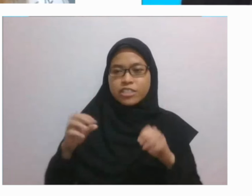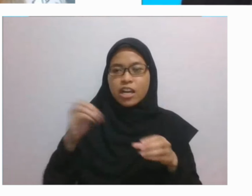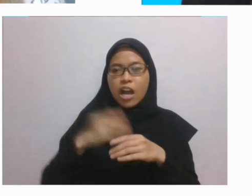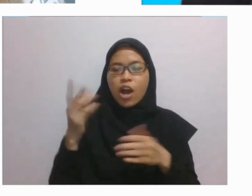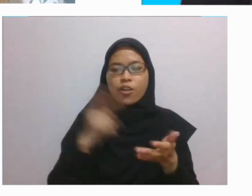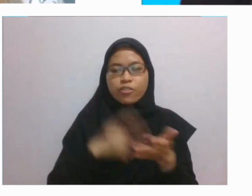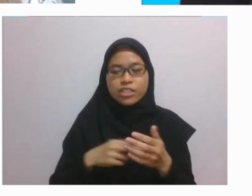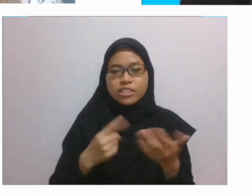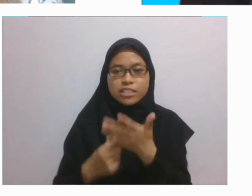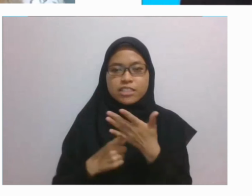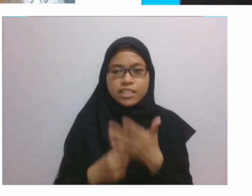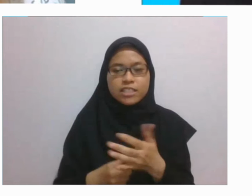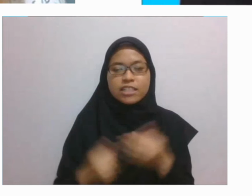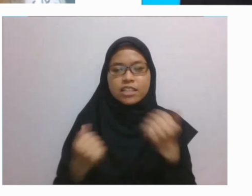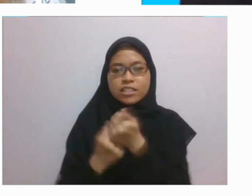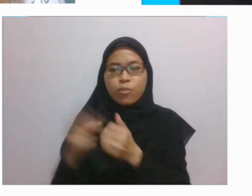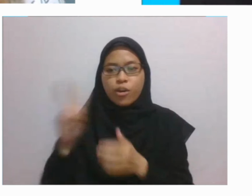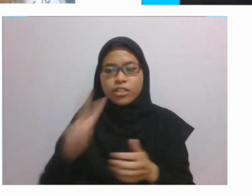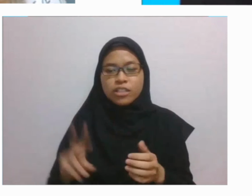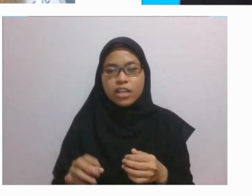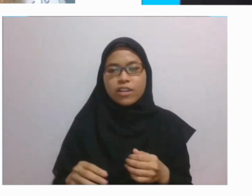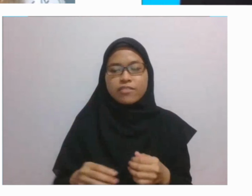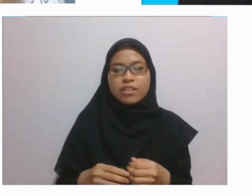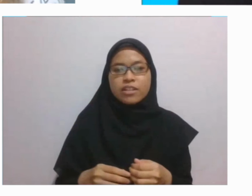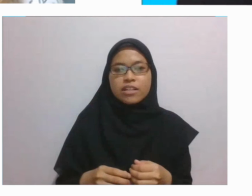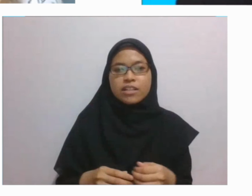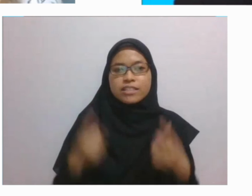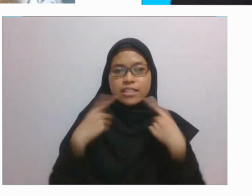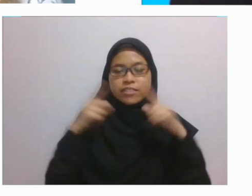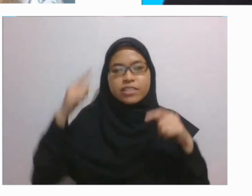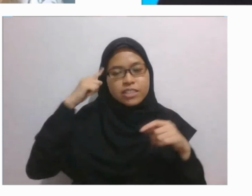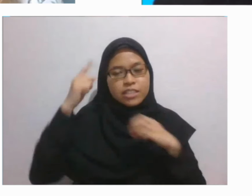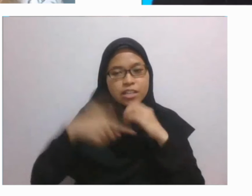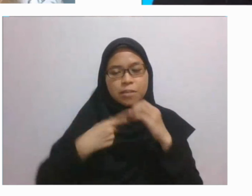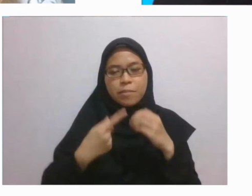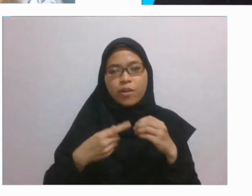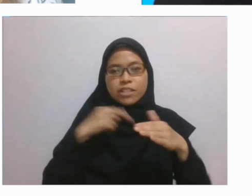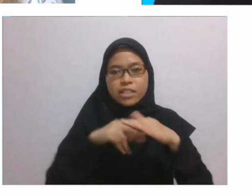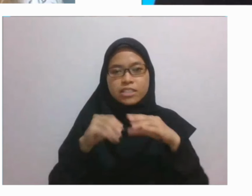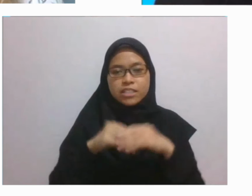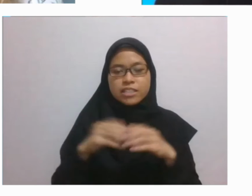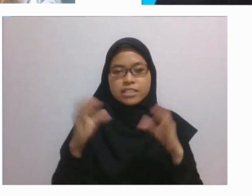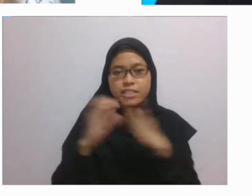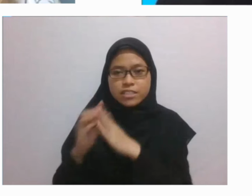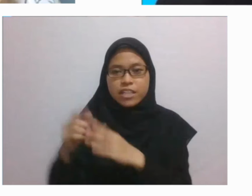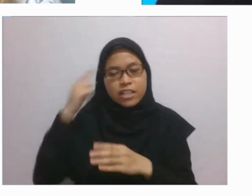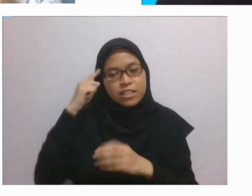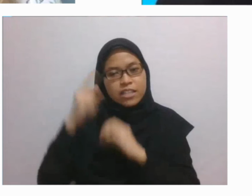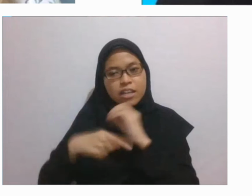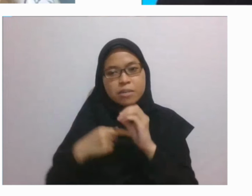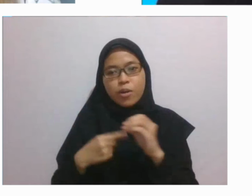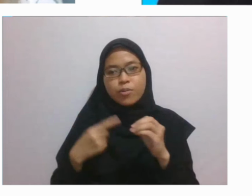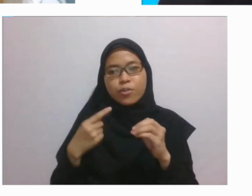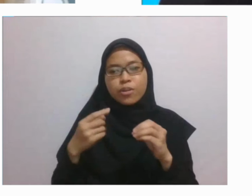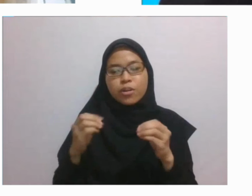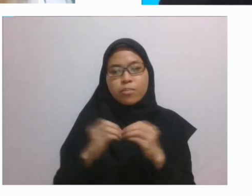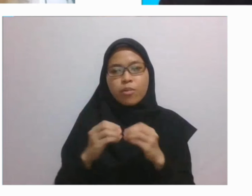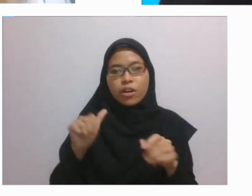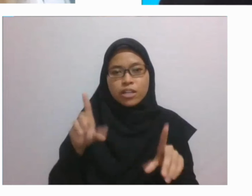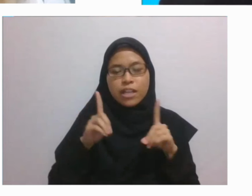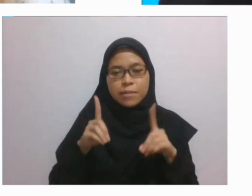that are, supportive, positive, successful, thinking about nature in the city. I'm definitely, thinking a bit more about that, a bit more